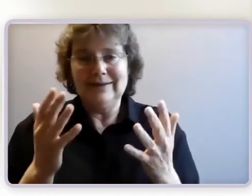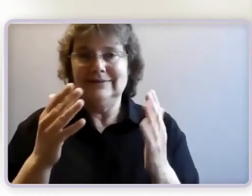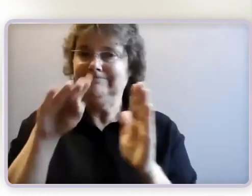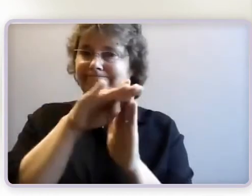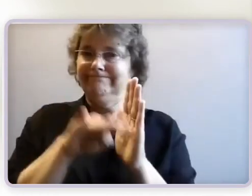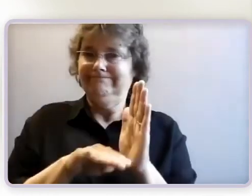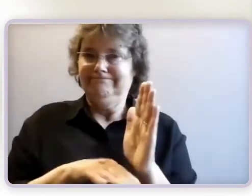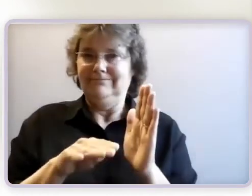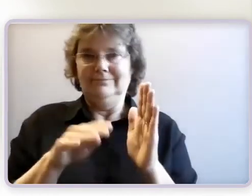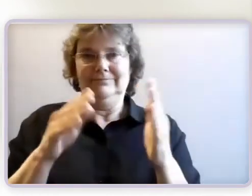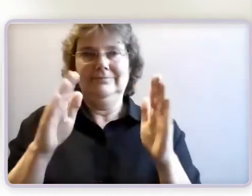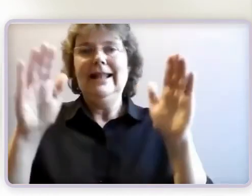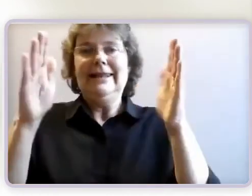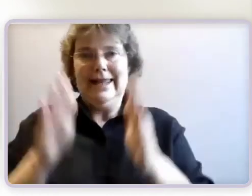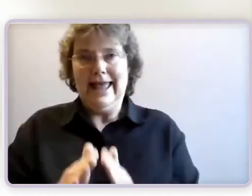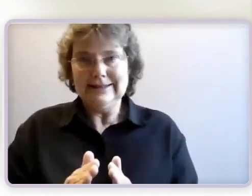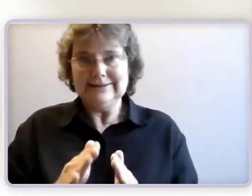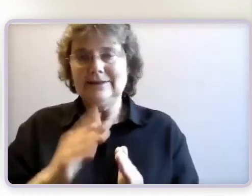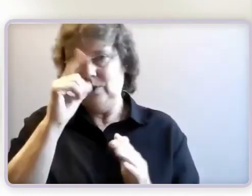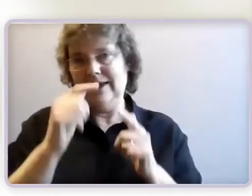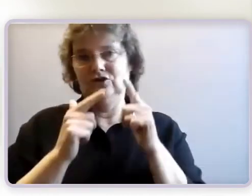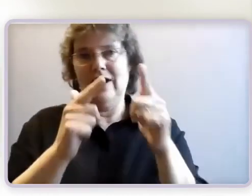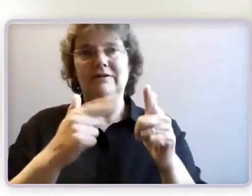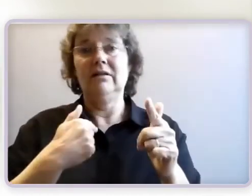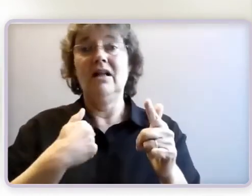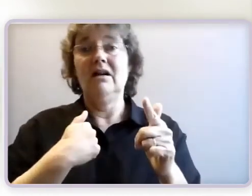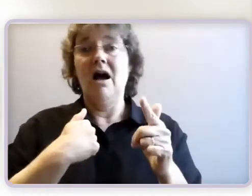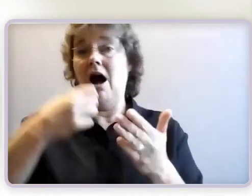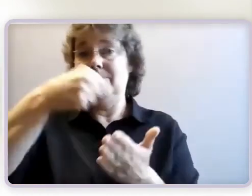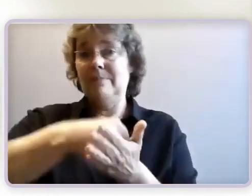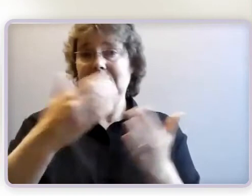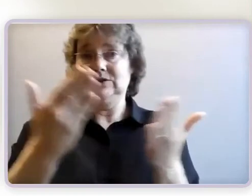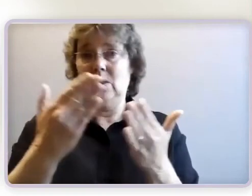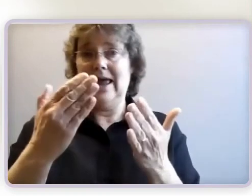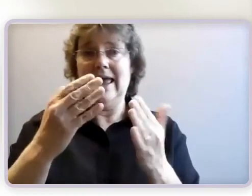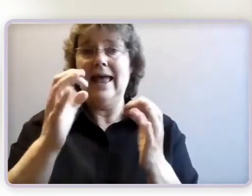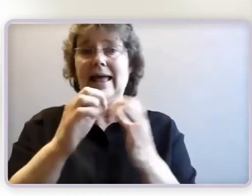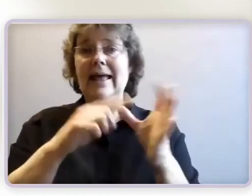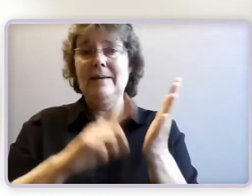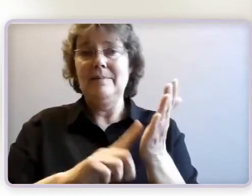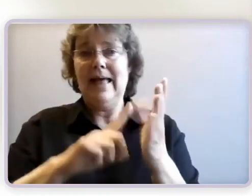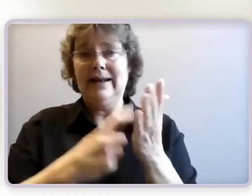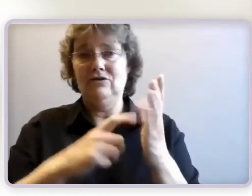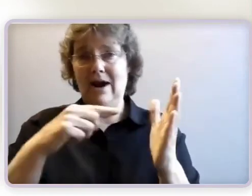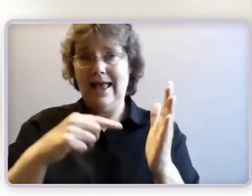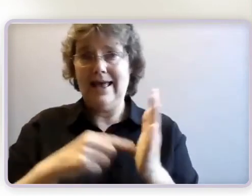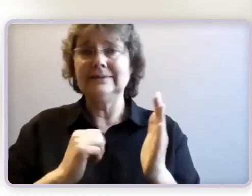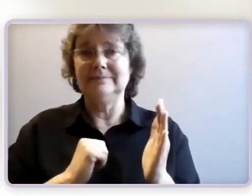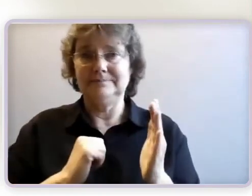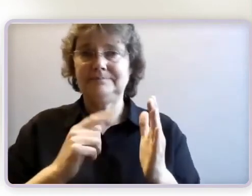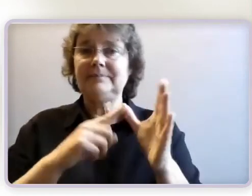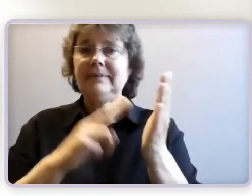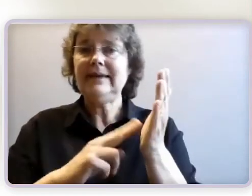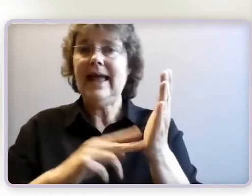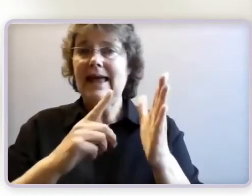Ballarat, working from home like everybody else. Anna and Dayle are based in Melbourne, and we're